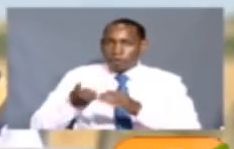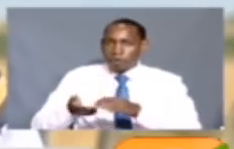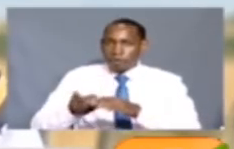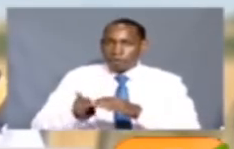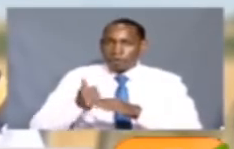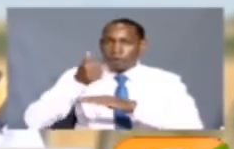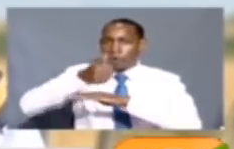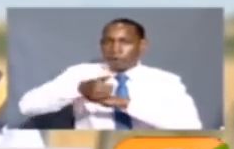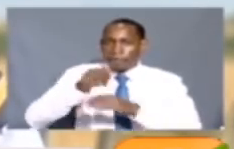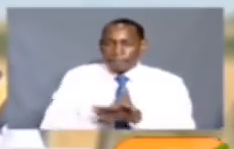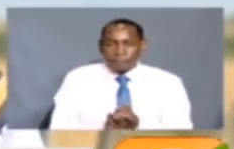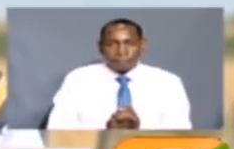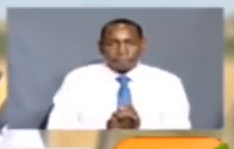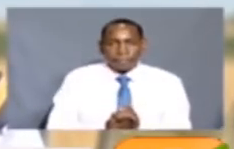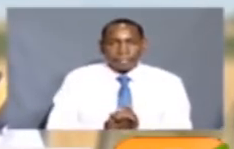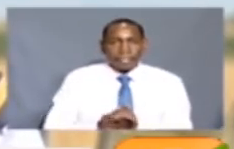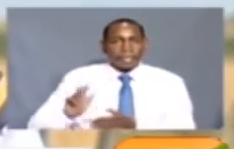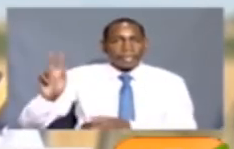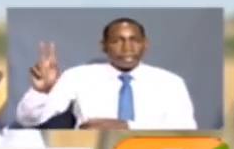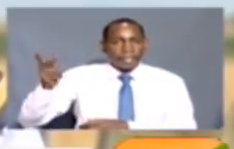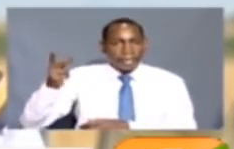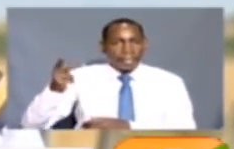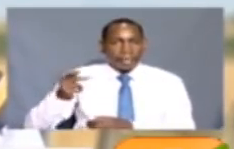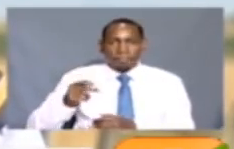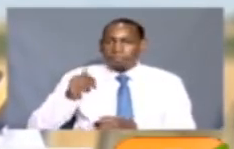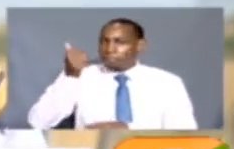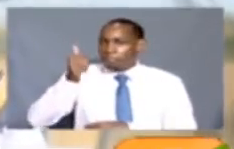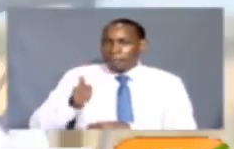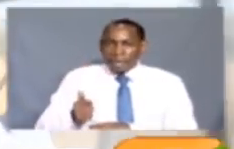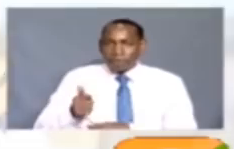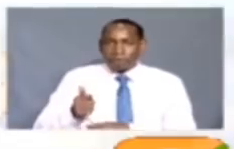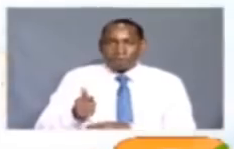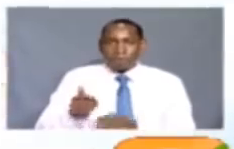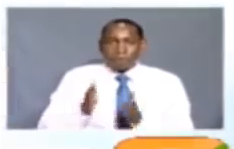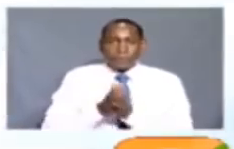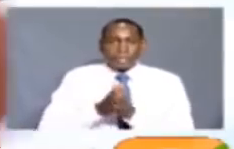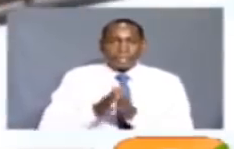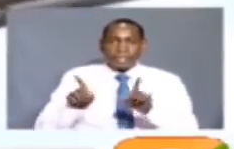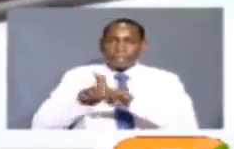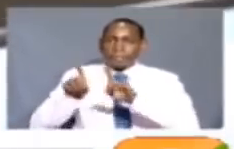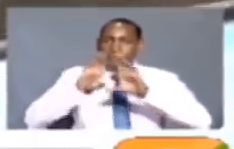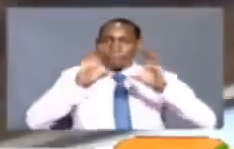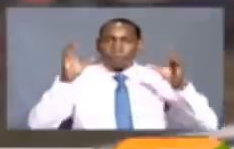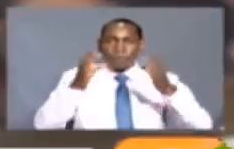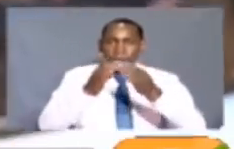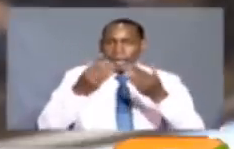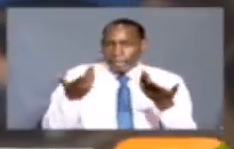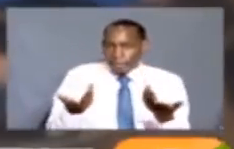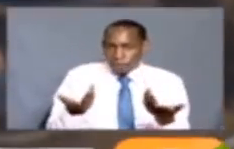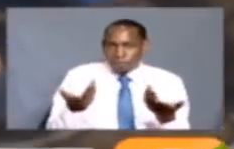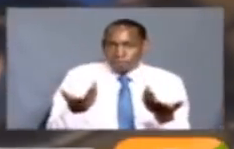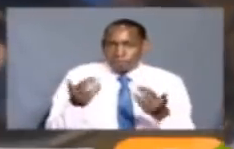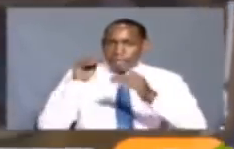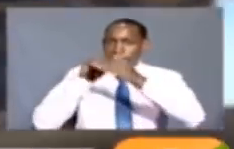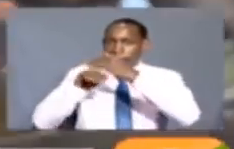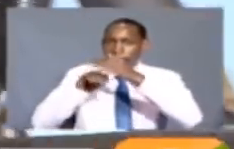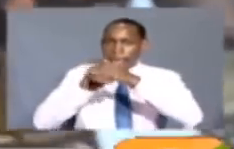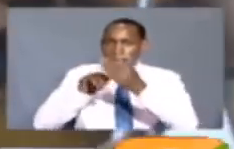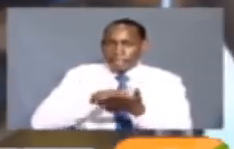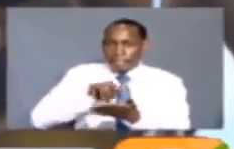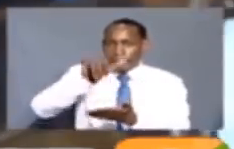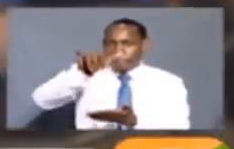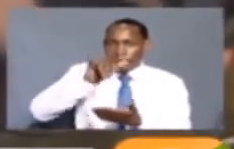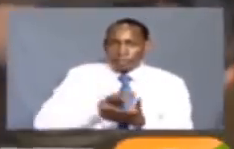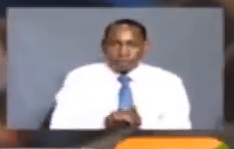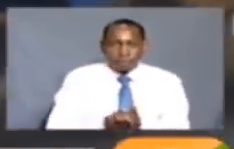for us, Kenya is still quite far behind the rest of the world in terms of access to aviation.